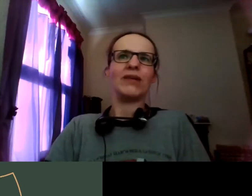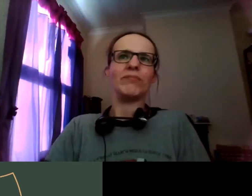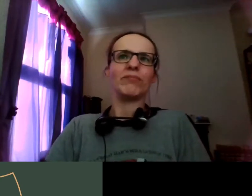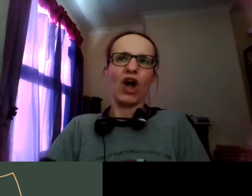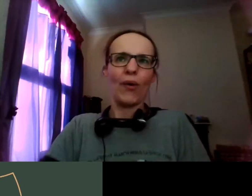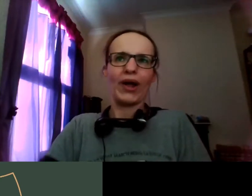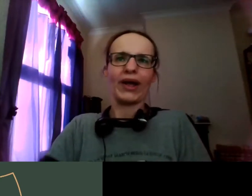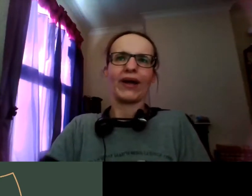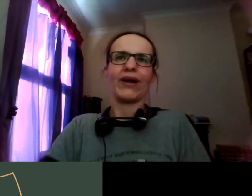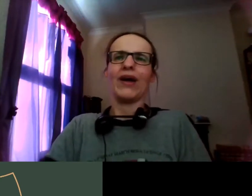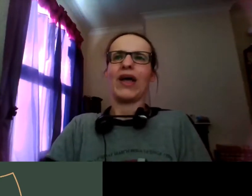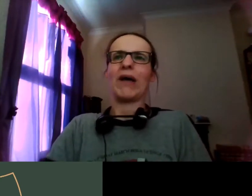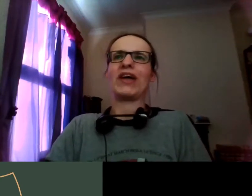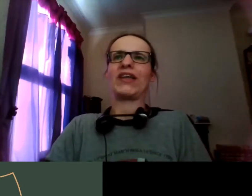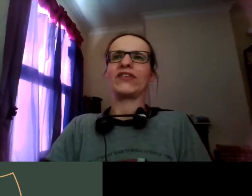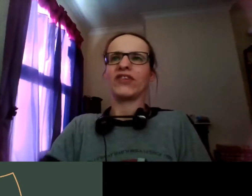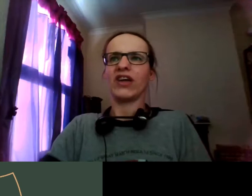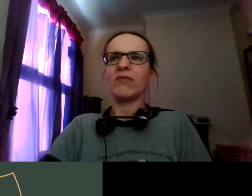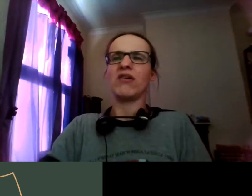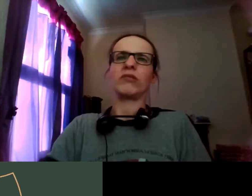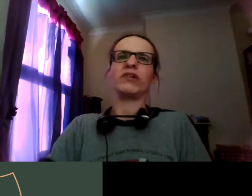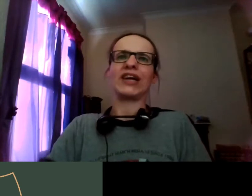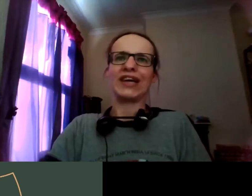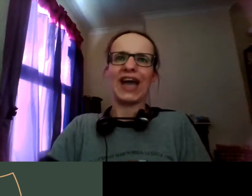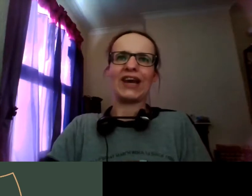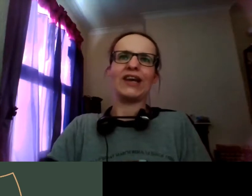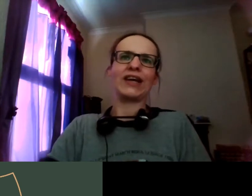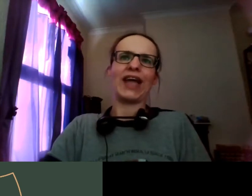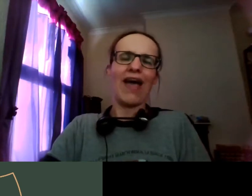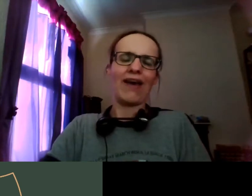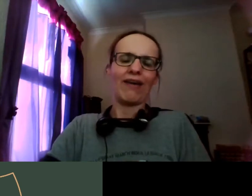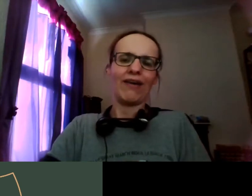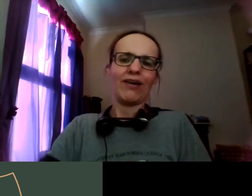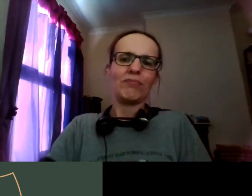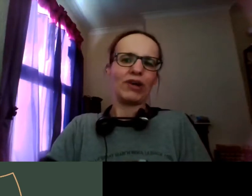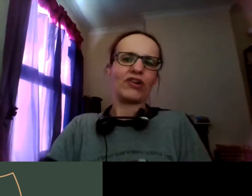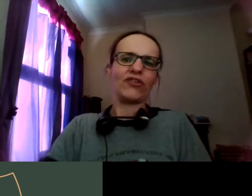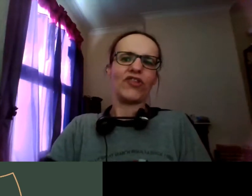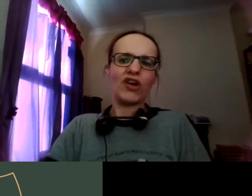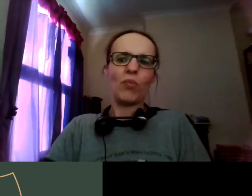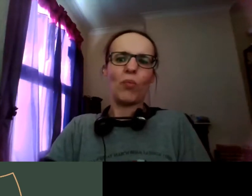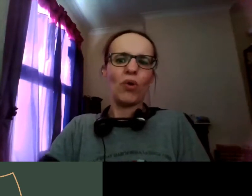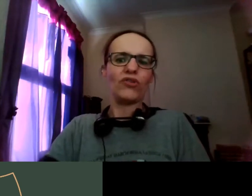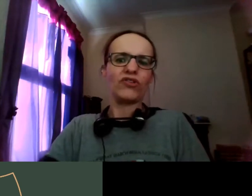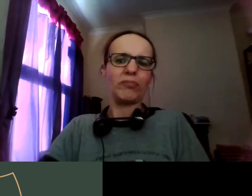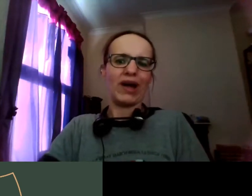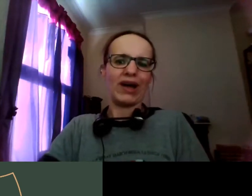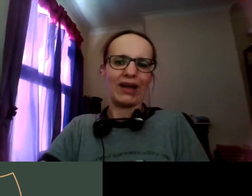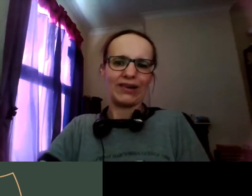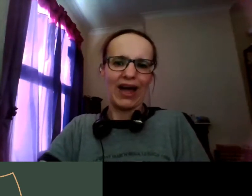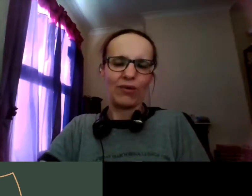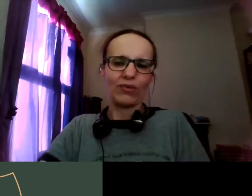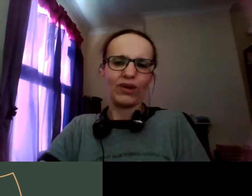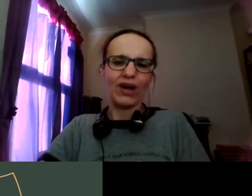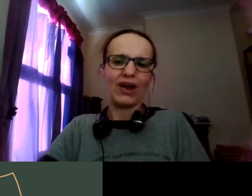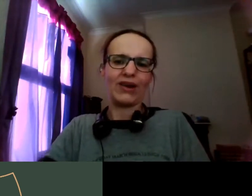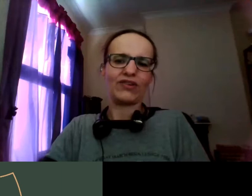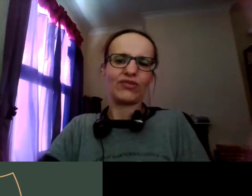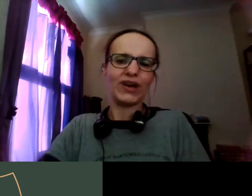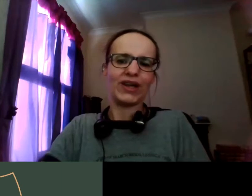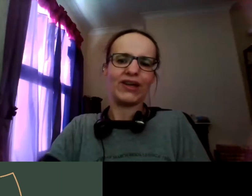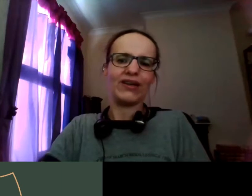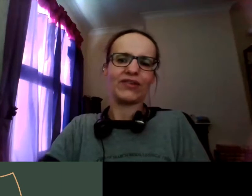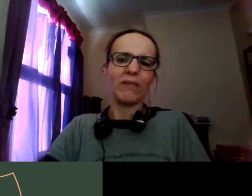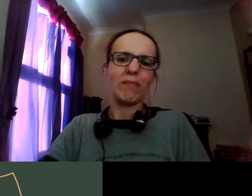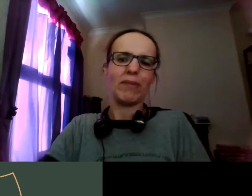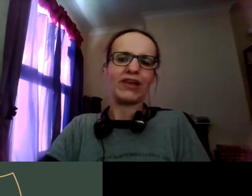to keep going and making the same argument again and again because they don't want to back down. And the